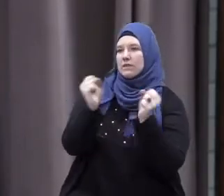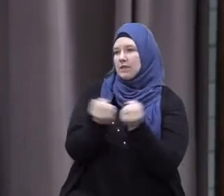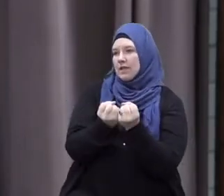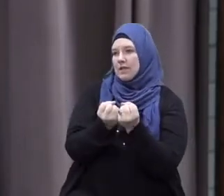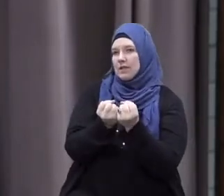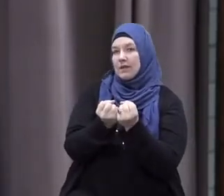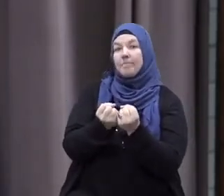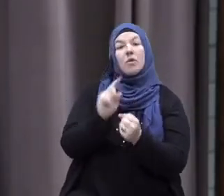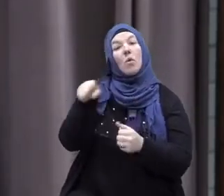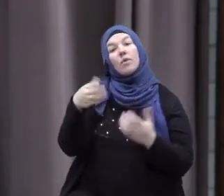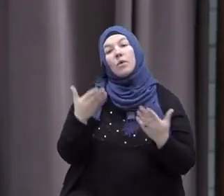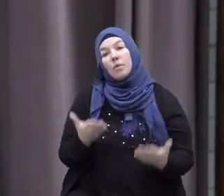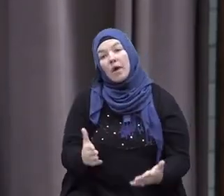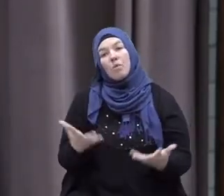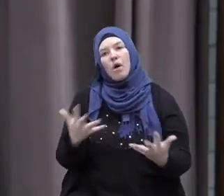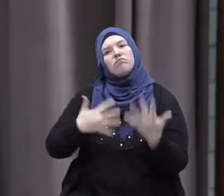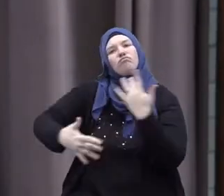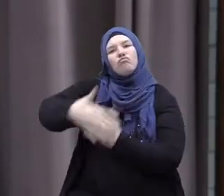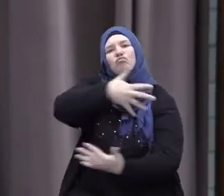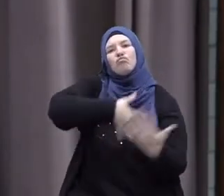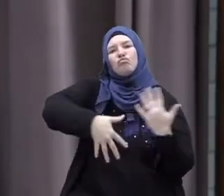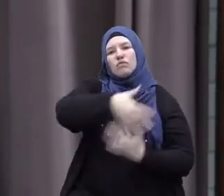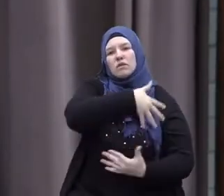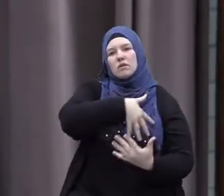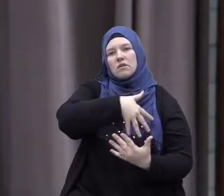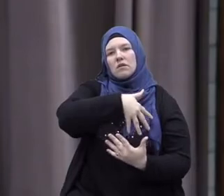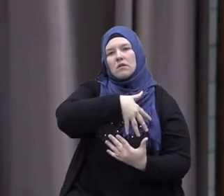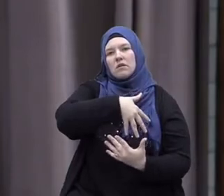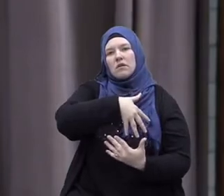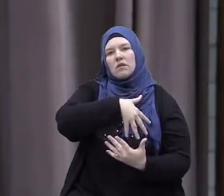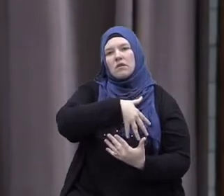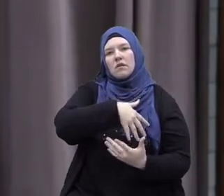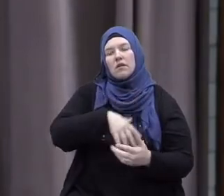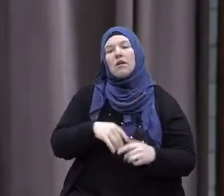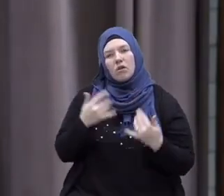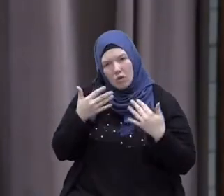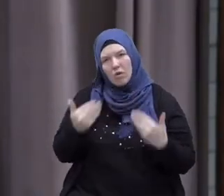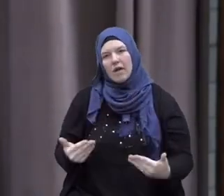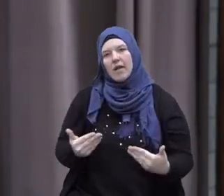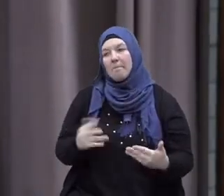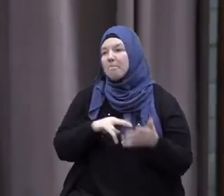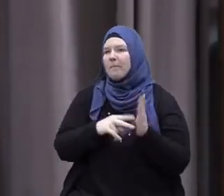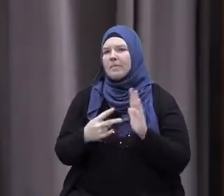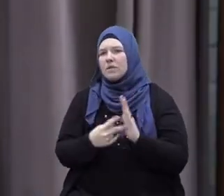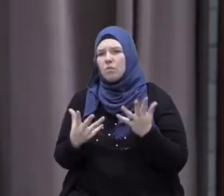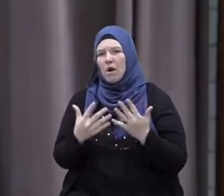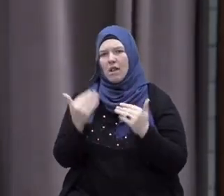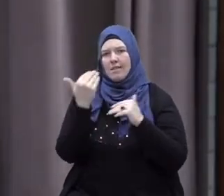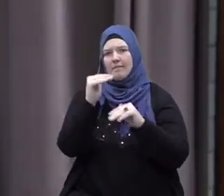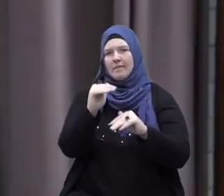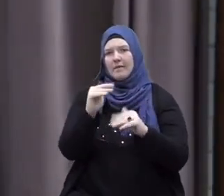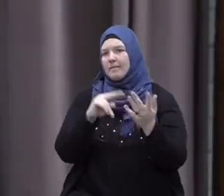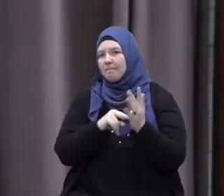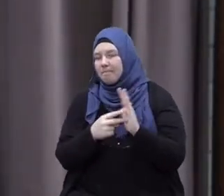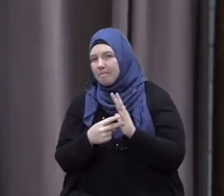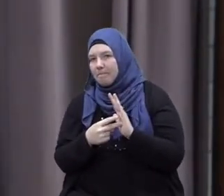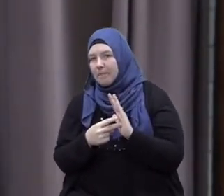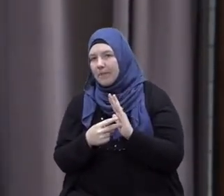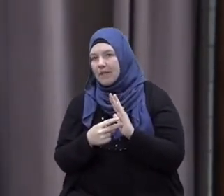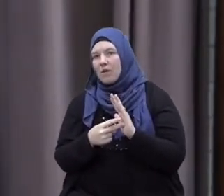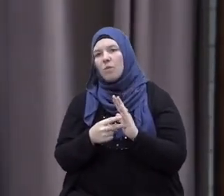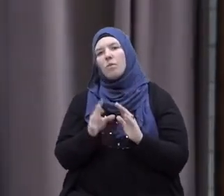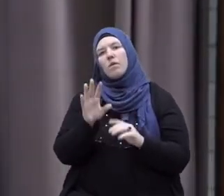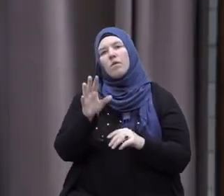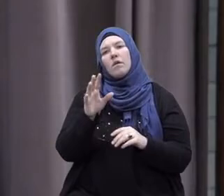The only way is to engage, but on your terms as a Muslim, which means what? With your